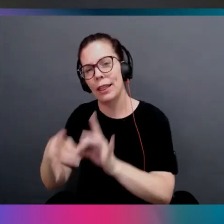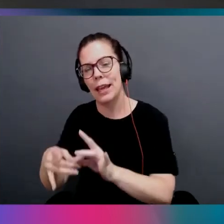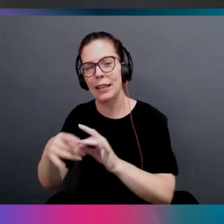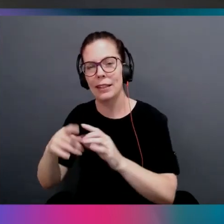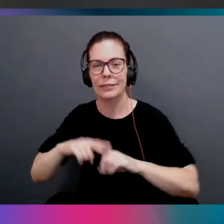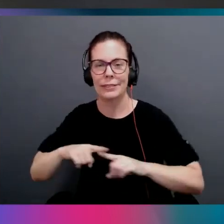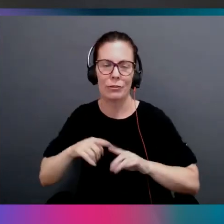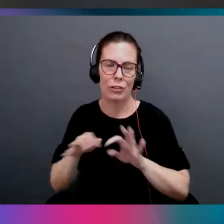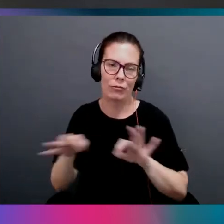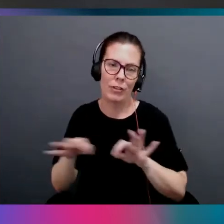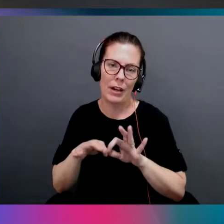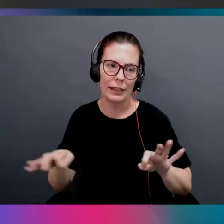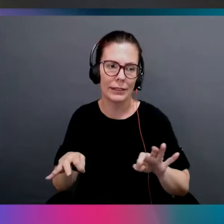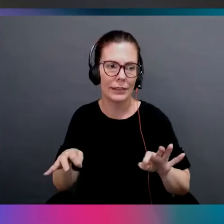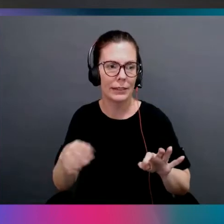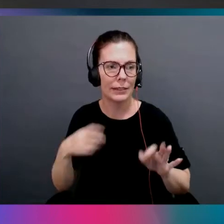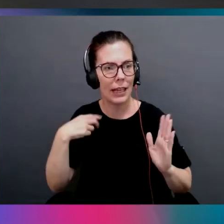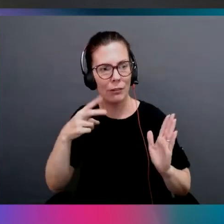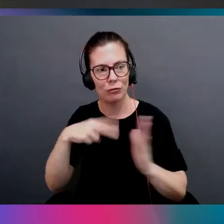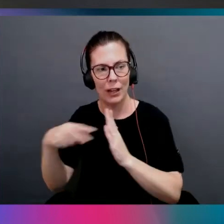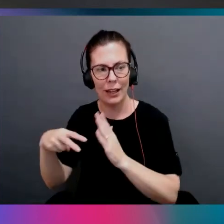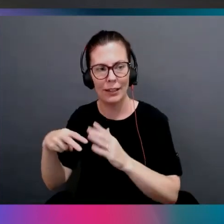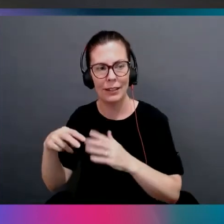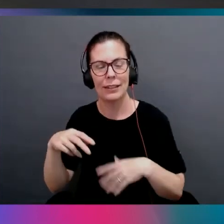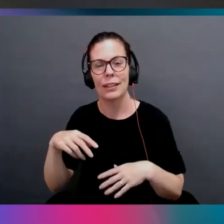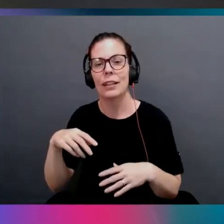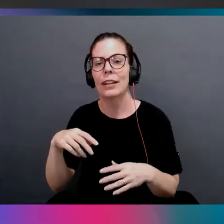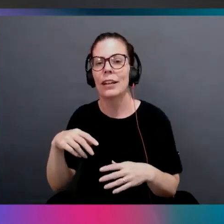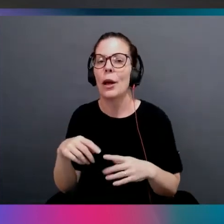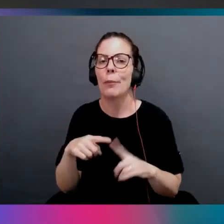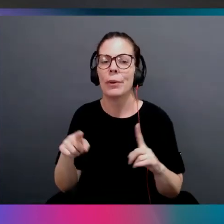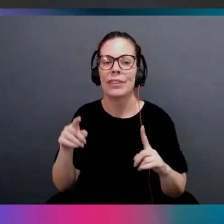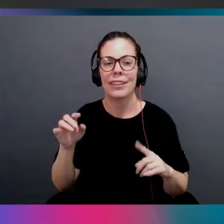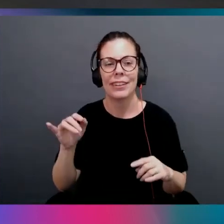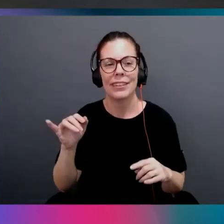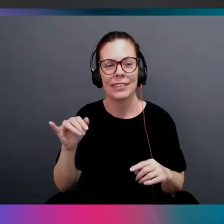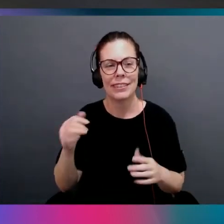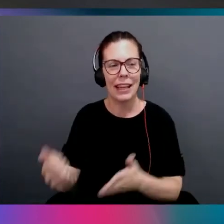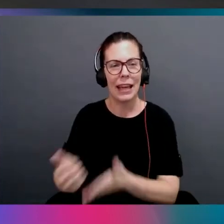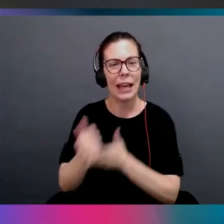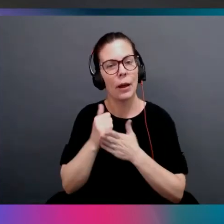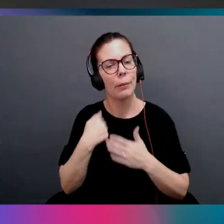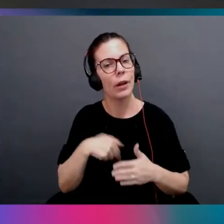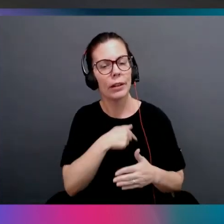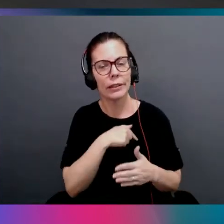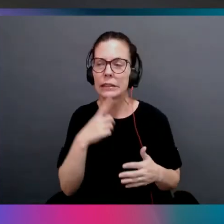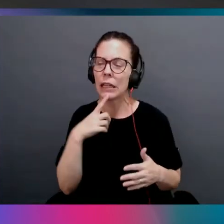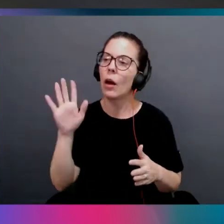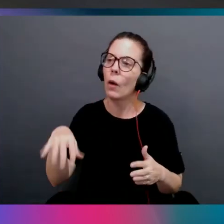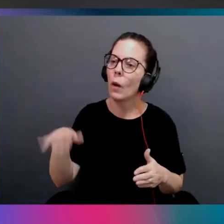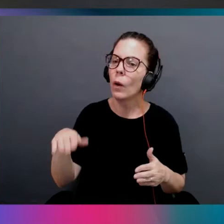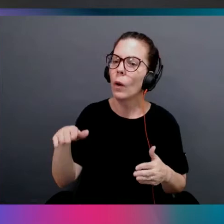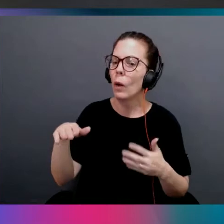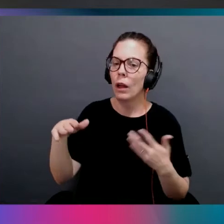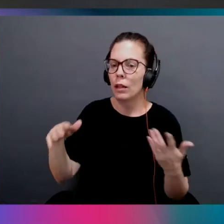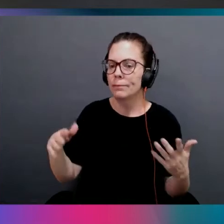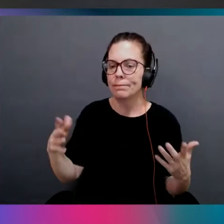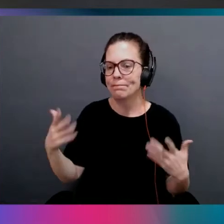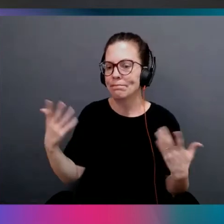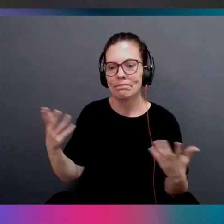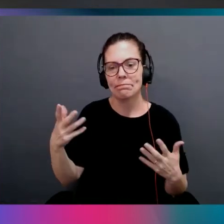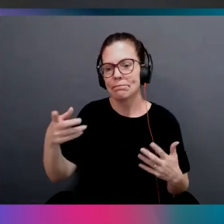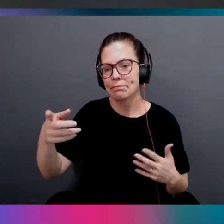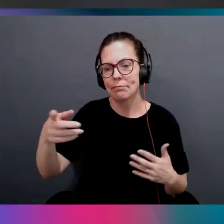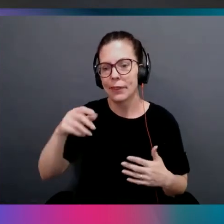I've had and read in this area, but that kind of help us to go and say, well, they haven't rated